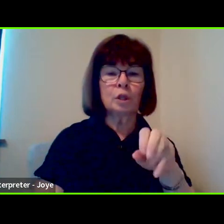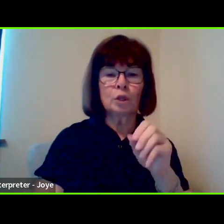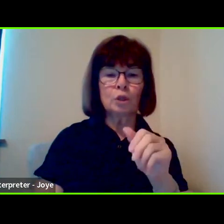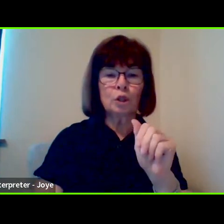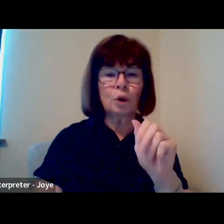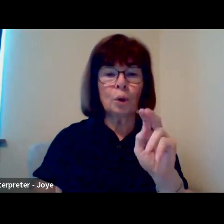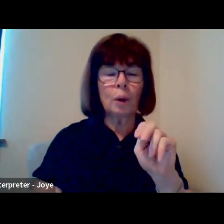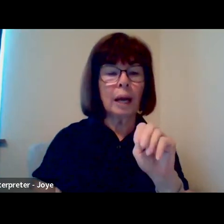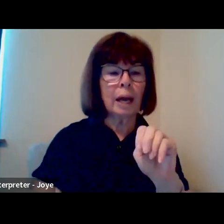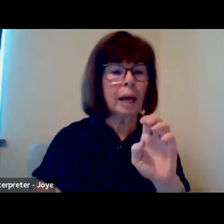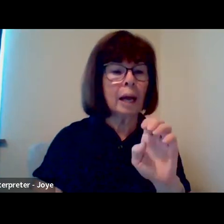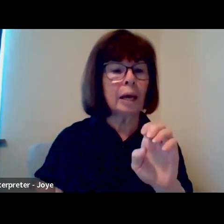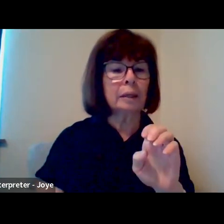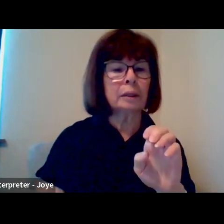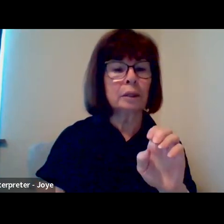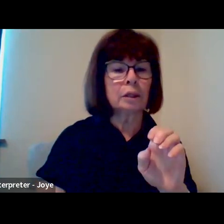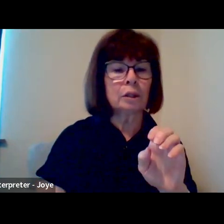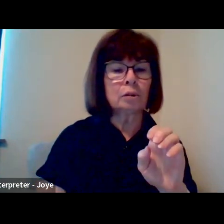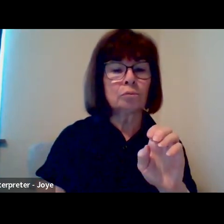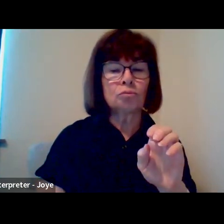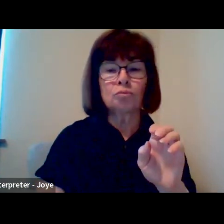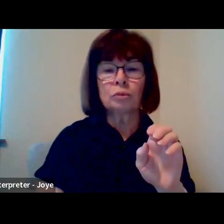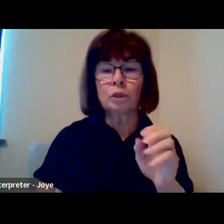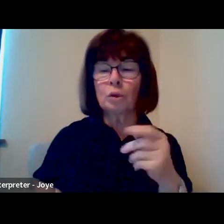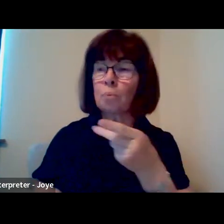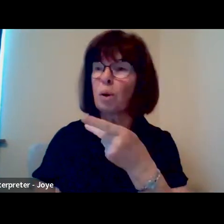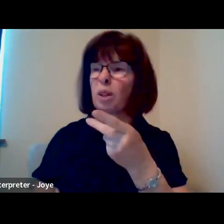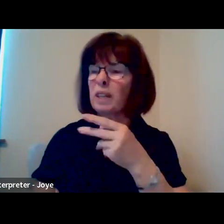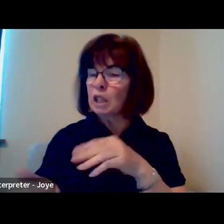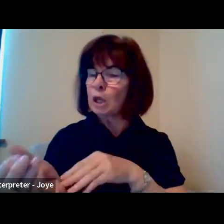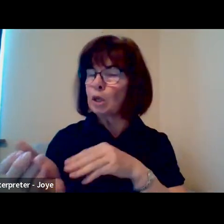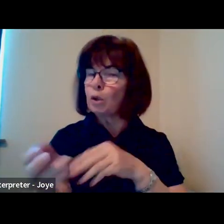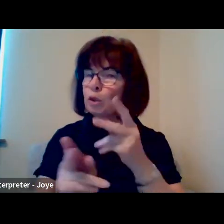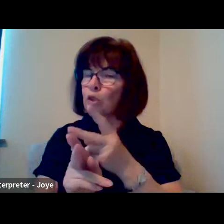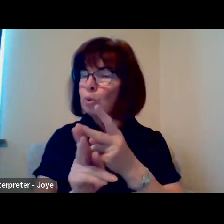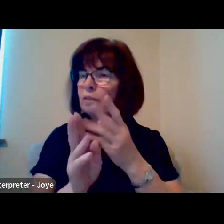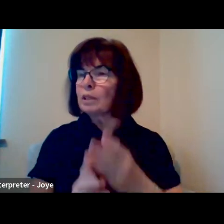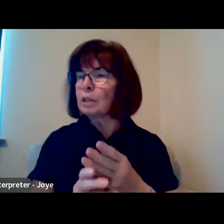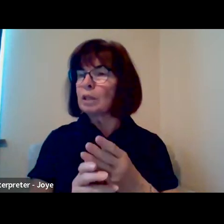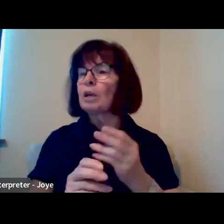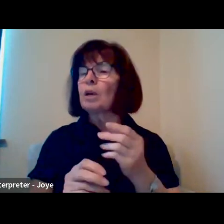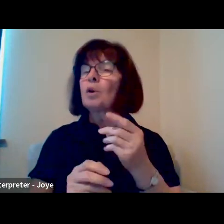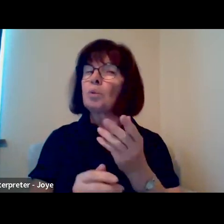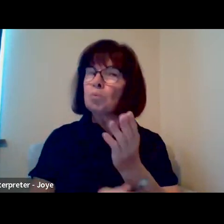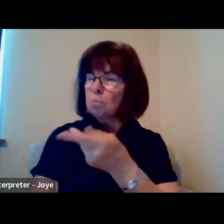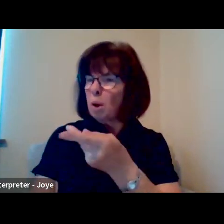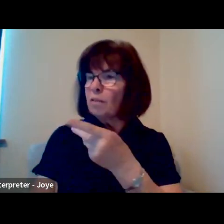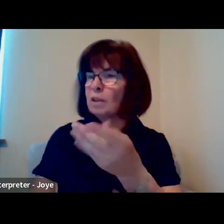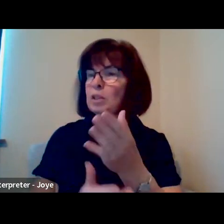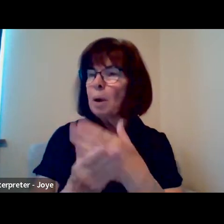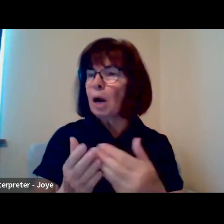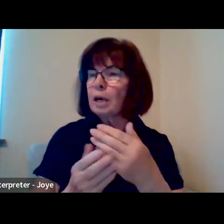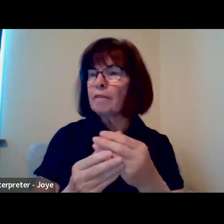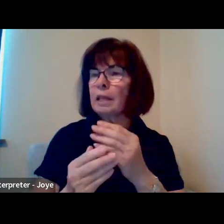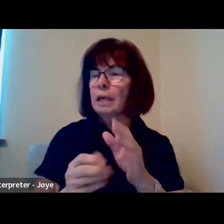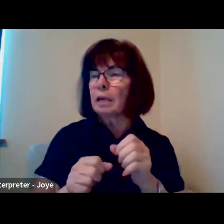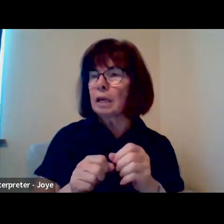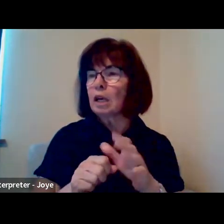nurse supervisors for the COVID division. We've both been a part of the COVID response since the spring of